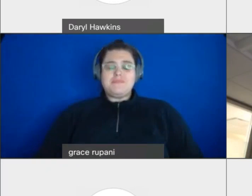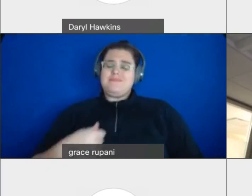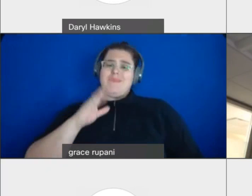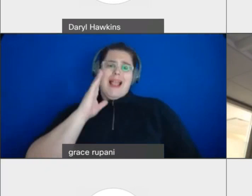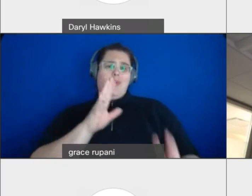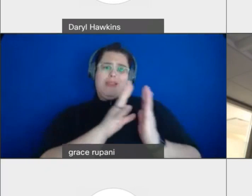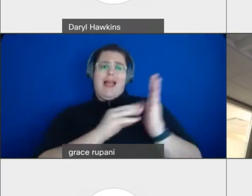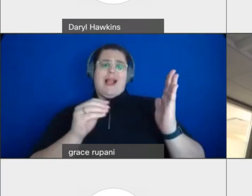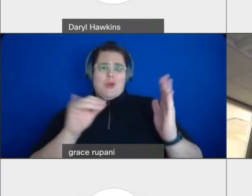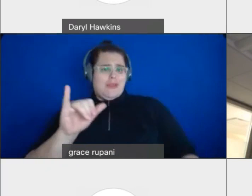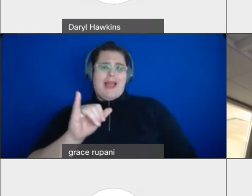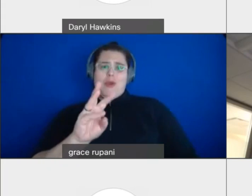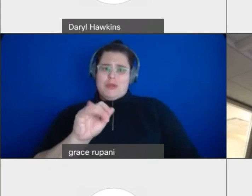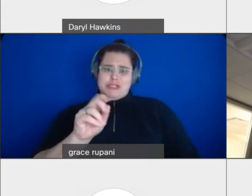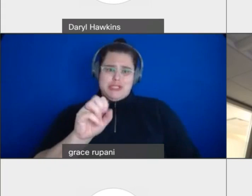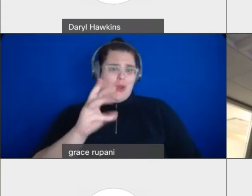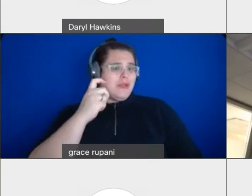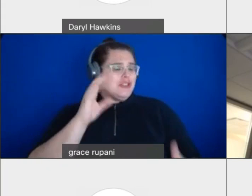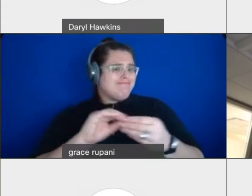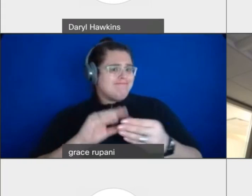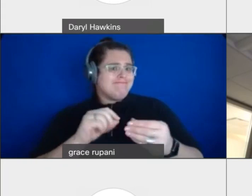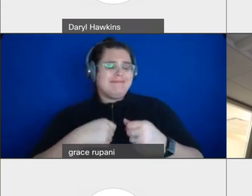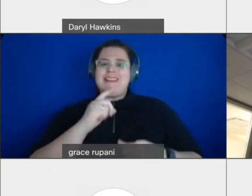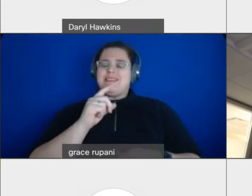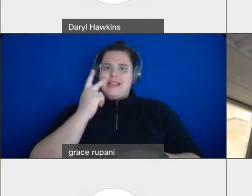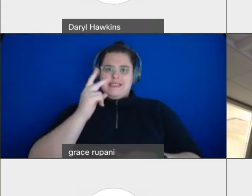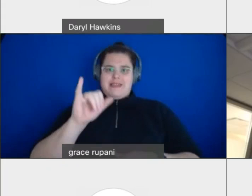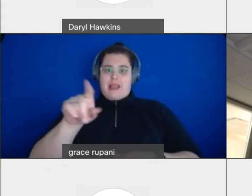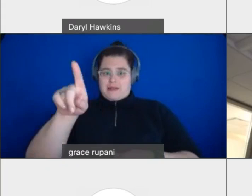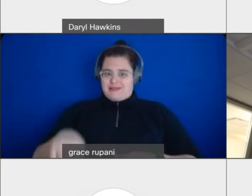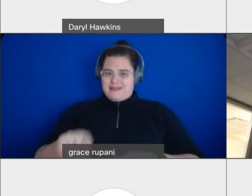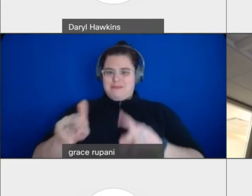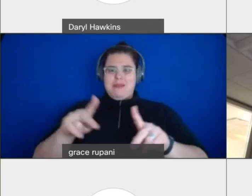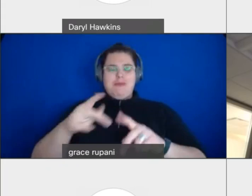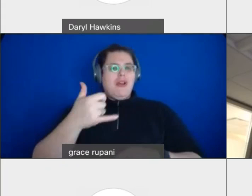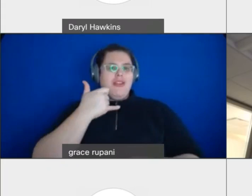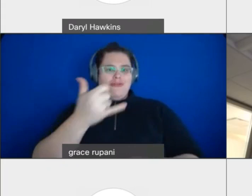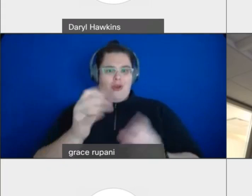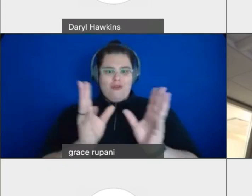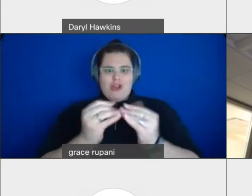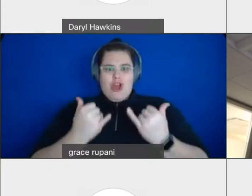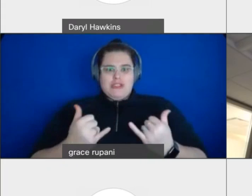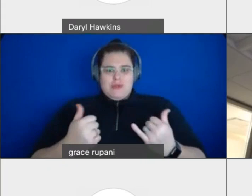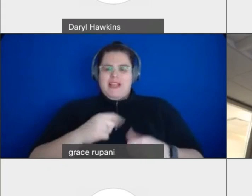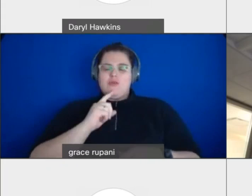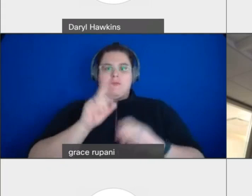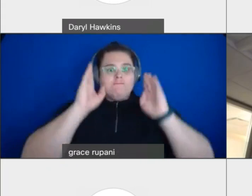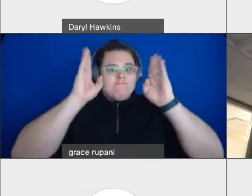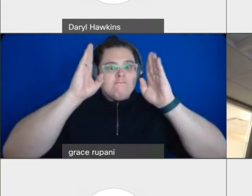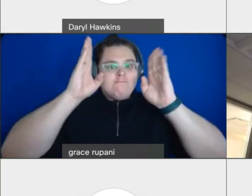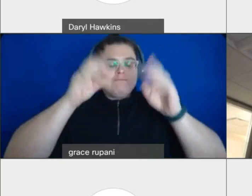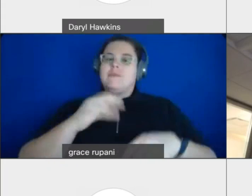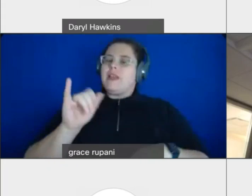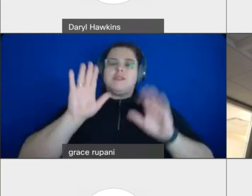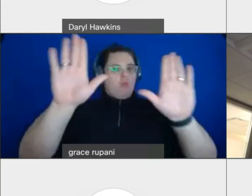keeping track of the changes from CDC. It tells me that you're really trying to stay on the most current information and